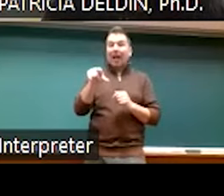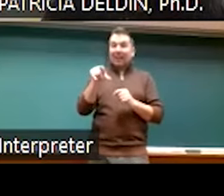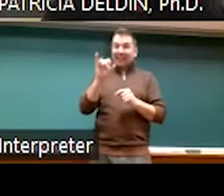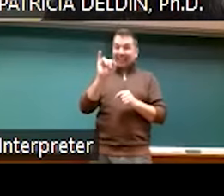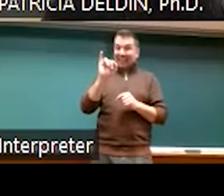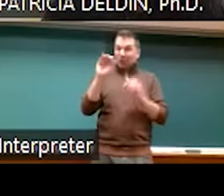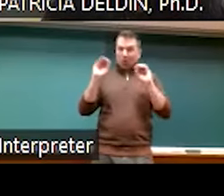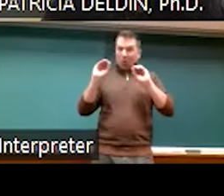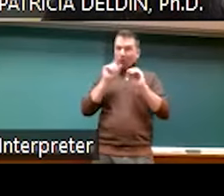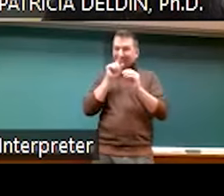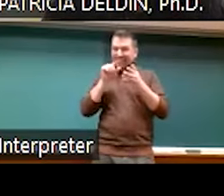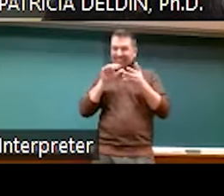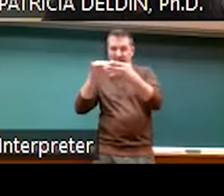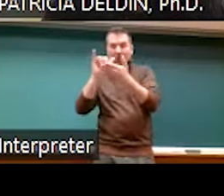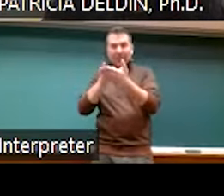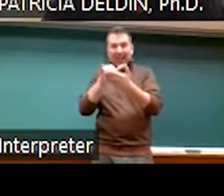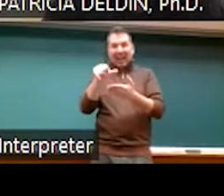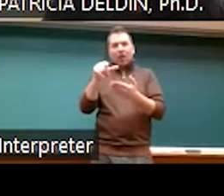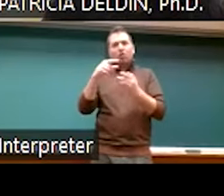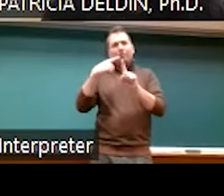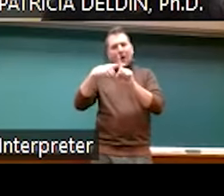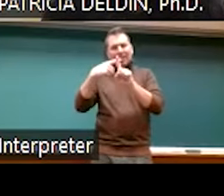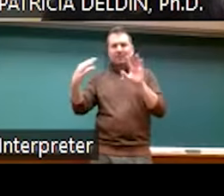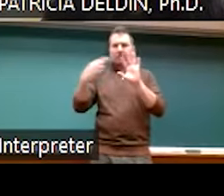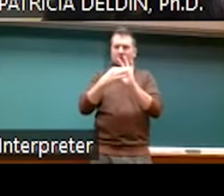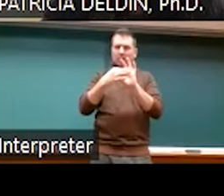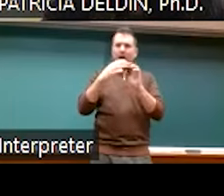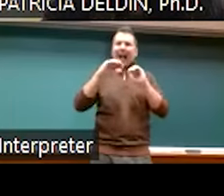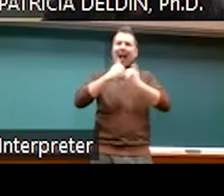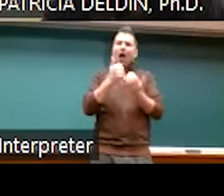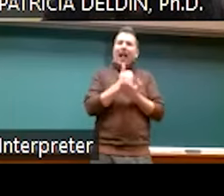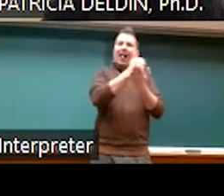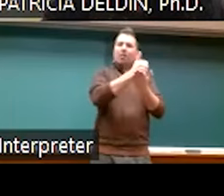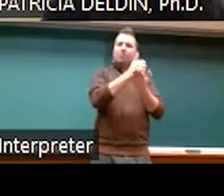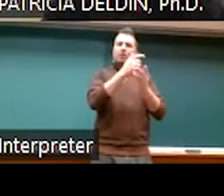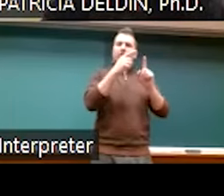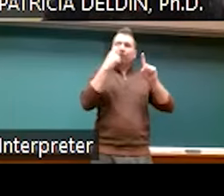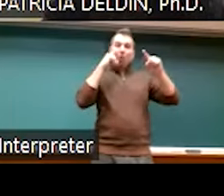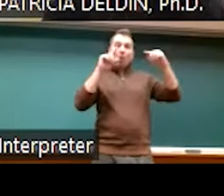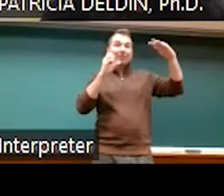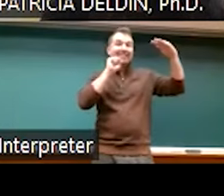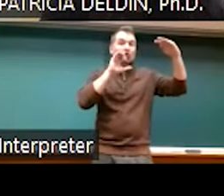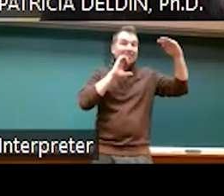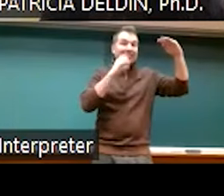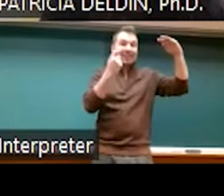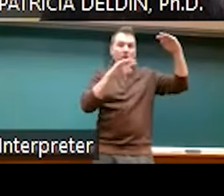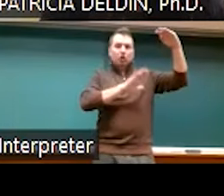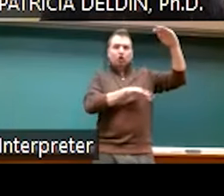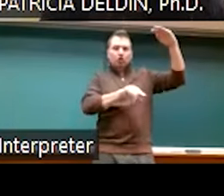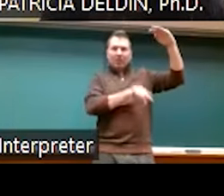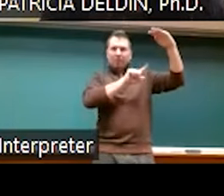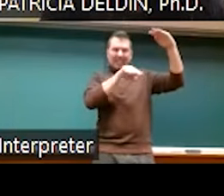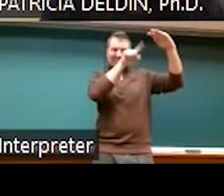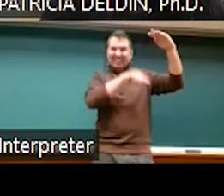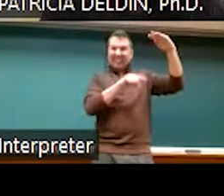with significant psychopathology that we could find? There is some in seniors and of course children. So I honestly, this is the weakest link